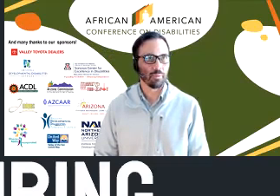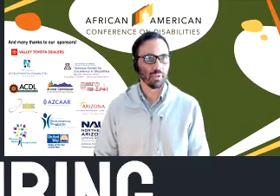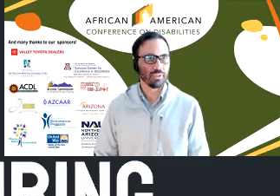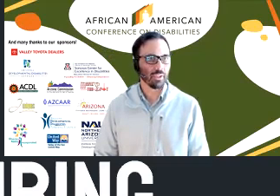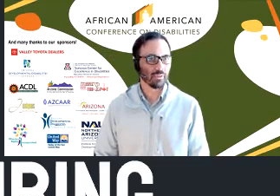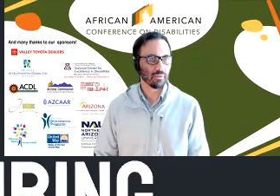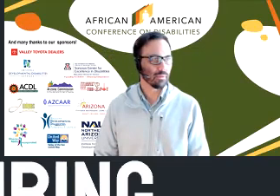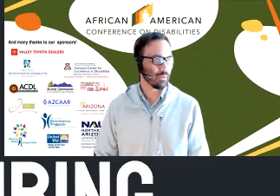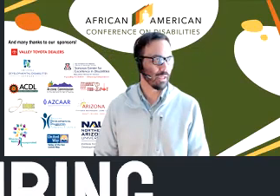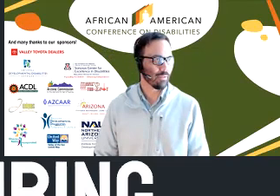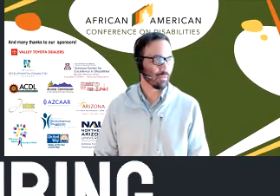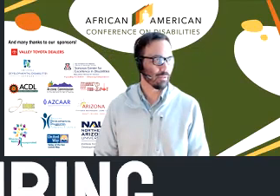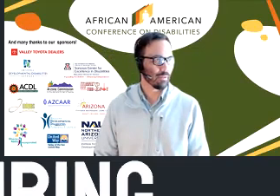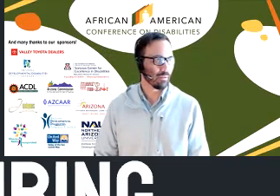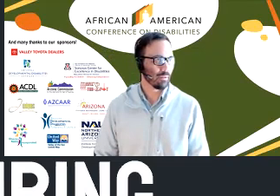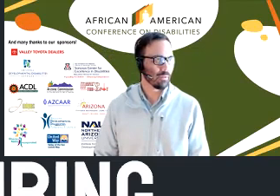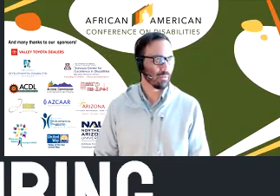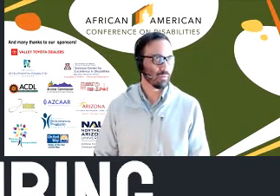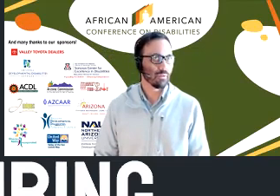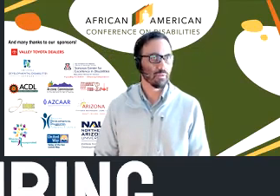Does somebody else see it live?